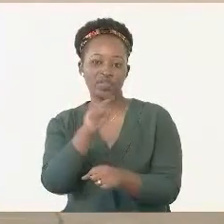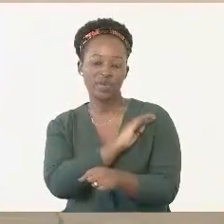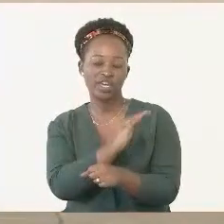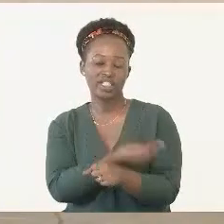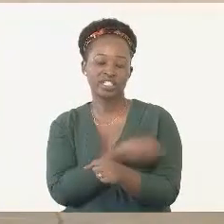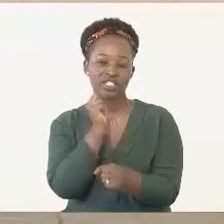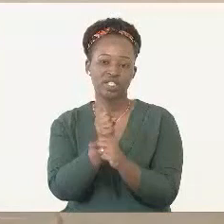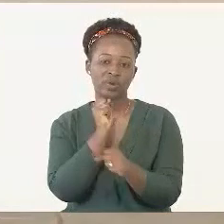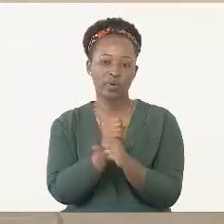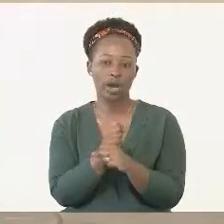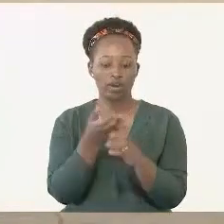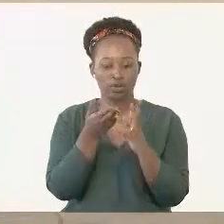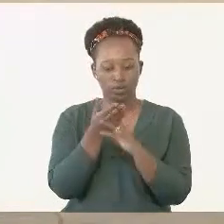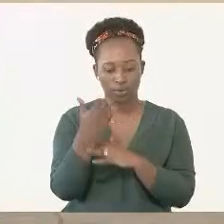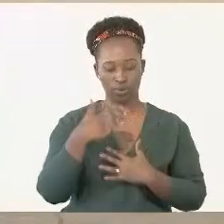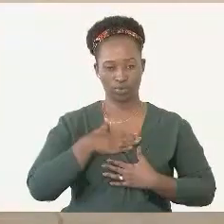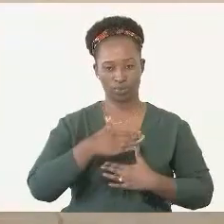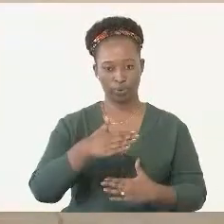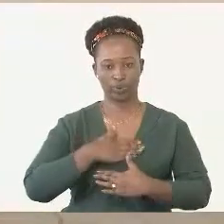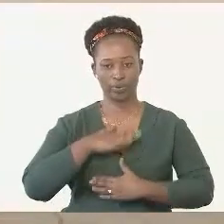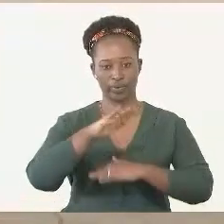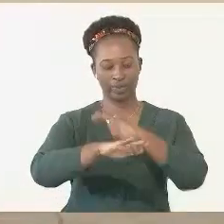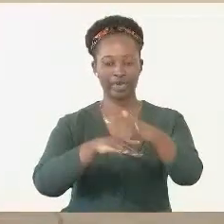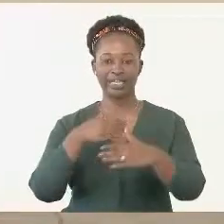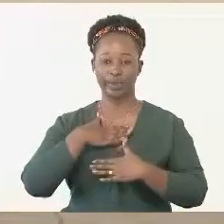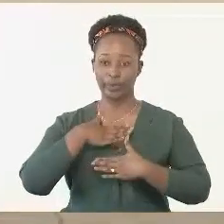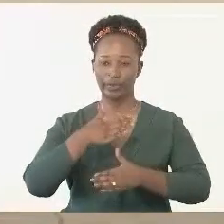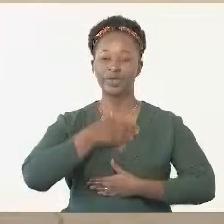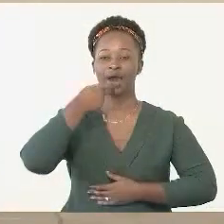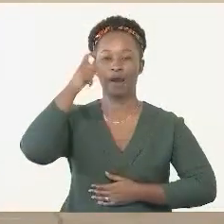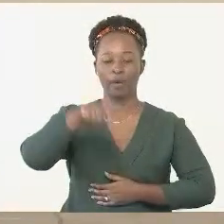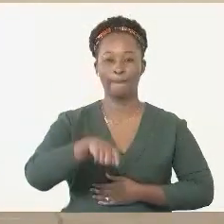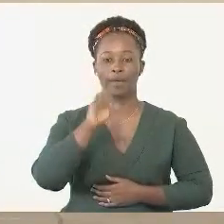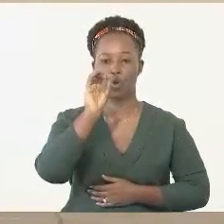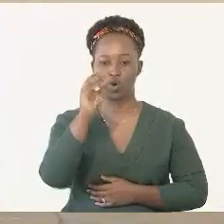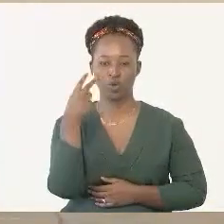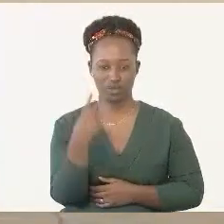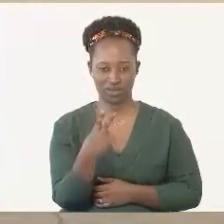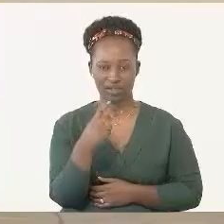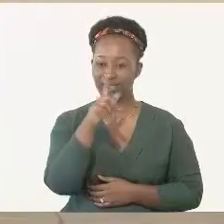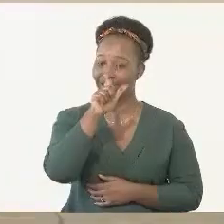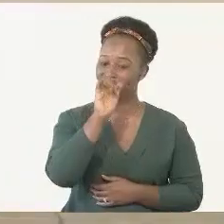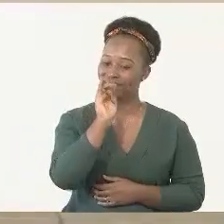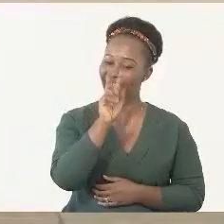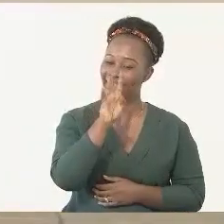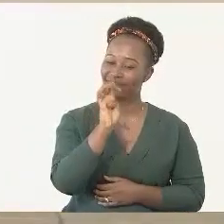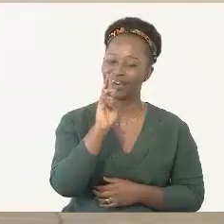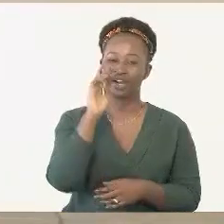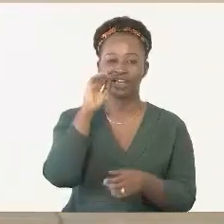process of respiration, which needs oxygen. The liver uses a lot of